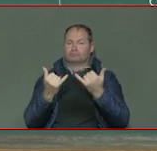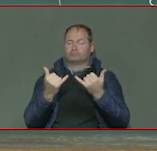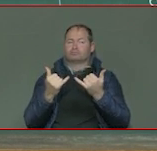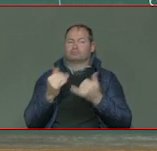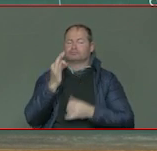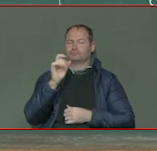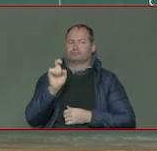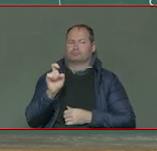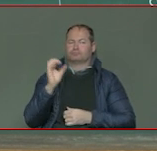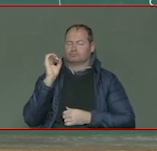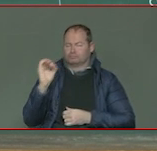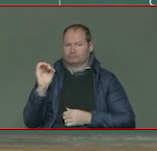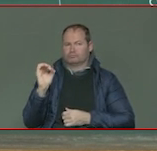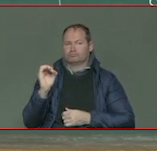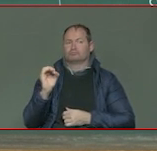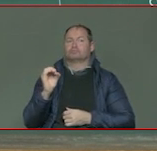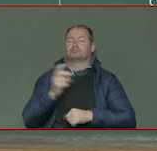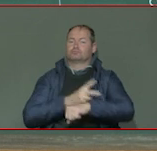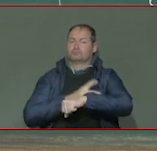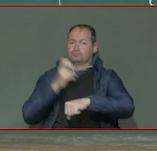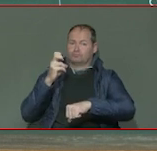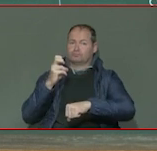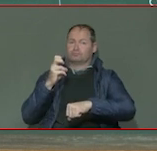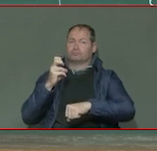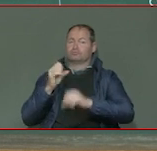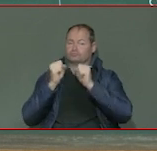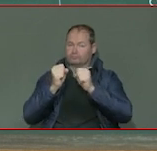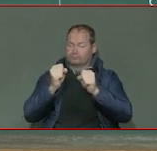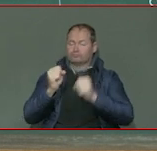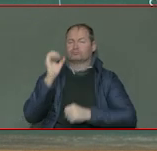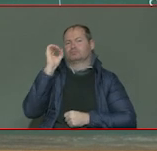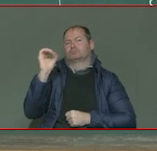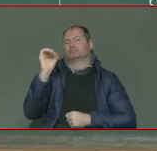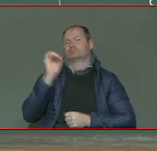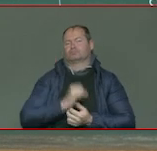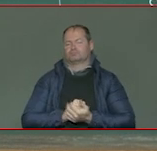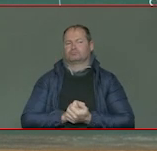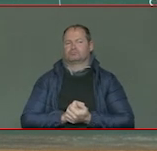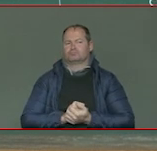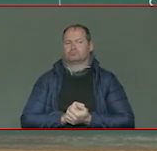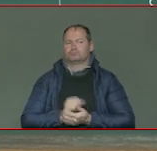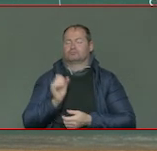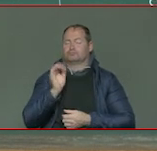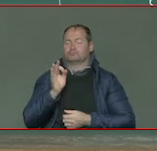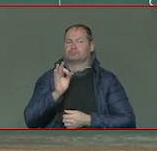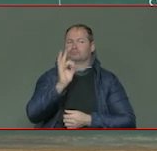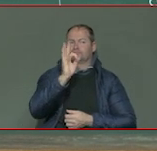derivative of a constant is 0. Is that clear? For example, If I say to you, if